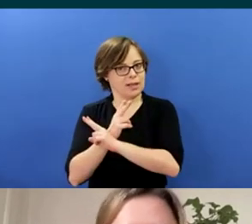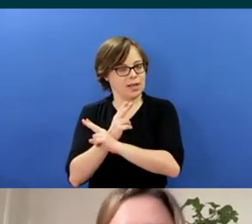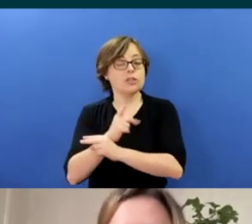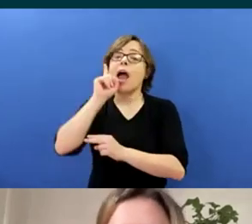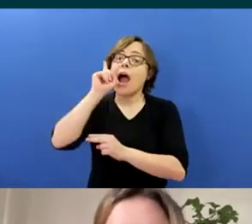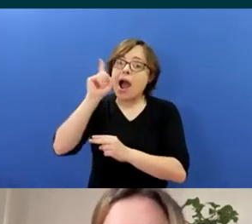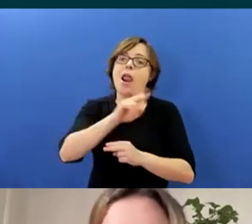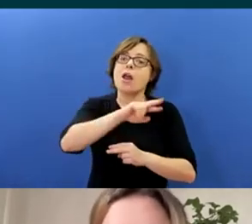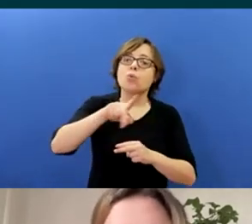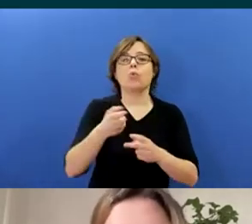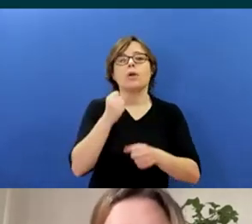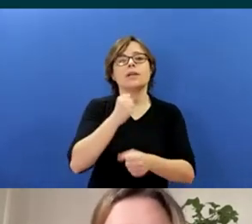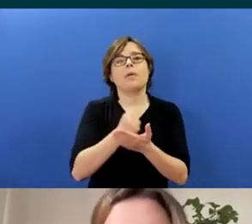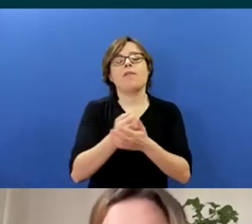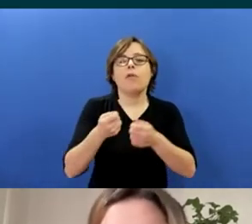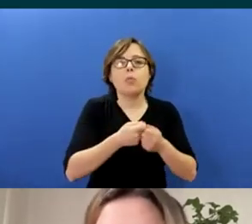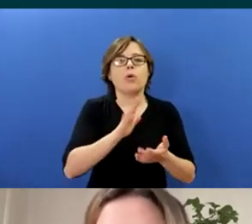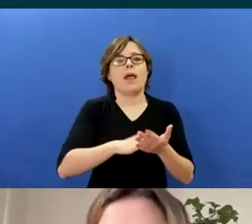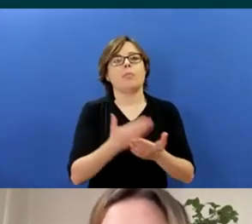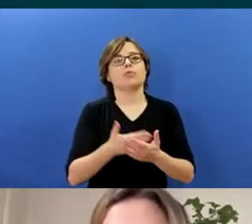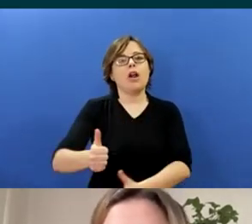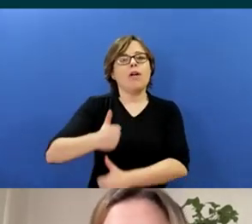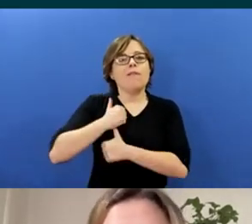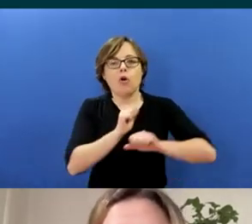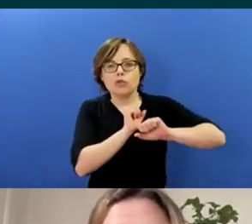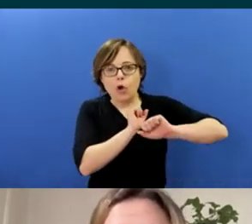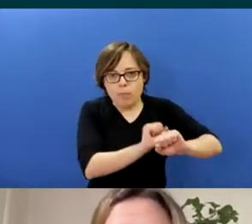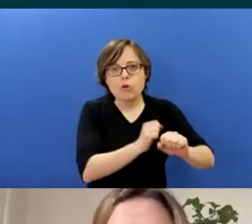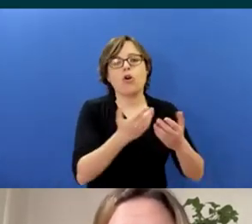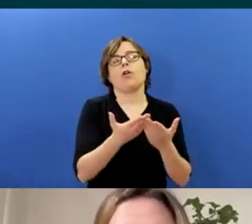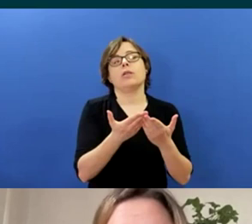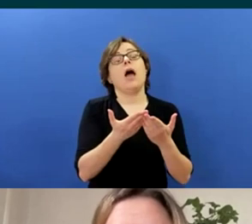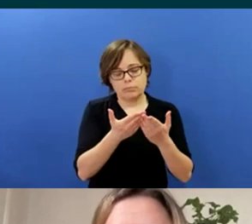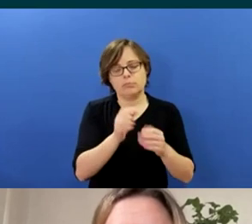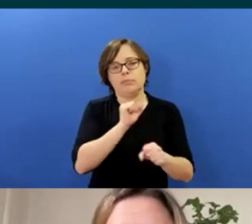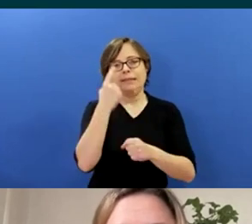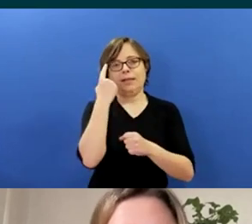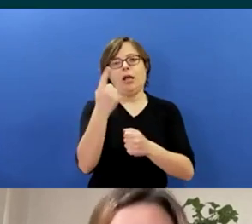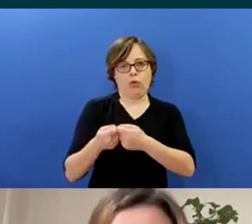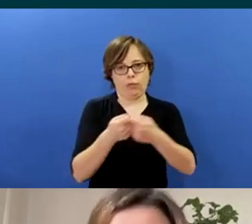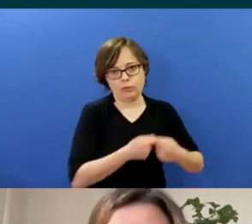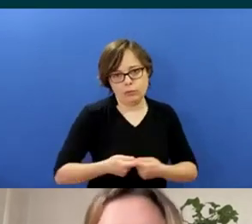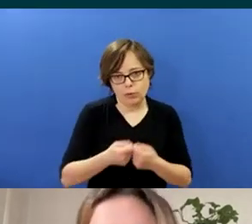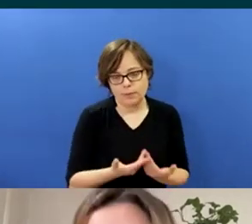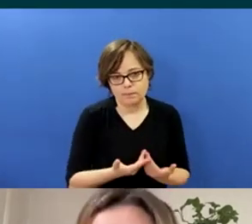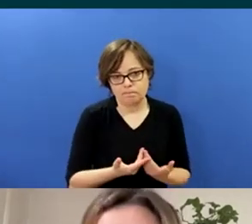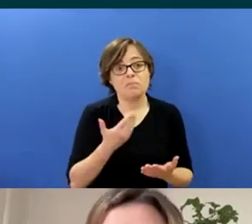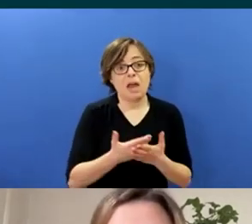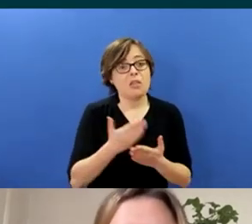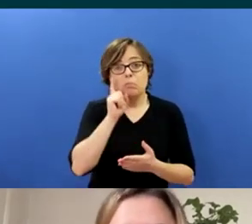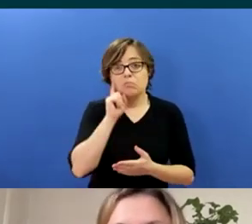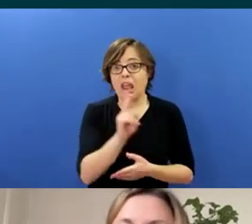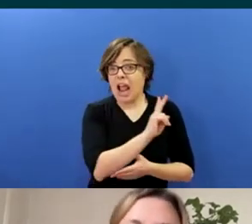can imagine these cantons like regions. Indeed, each canton has its own government, regulation,